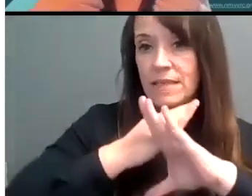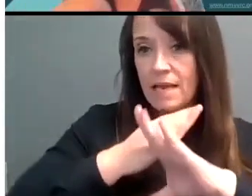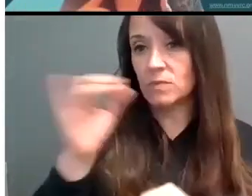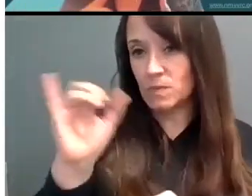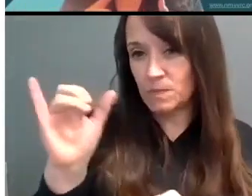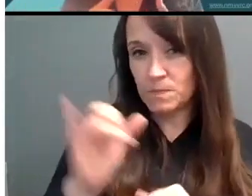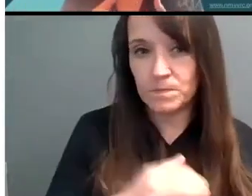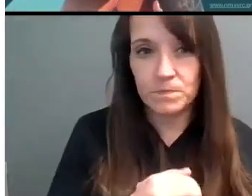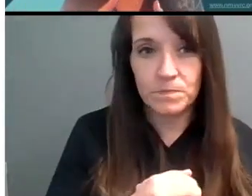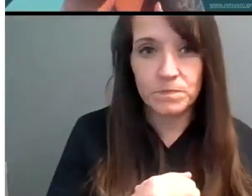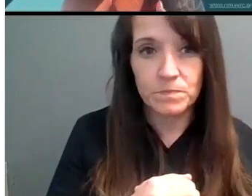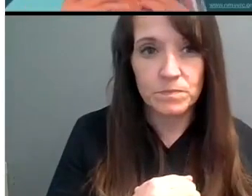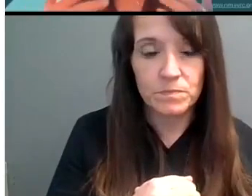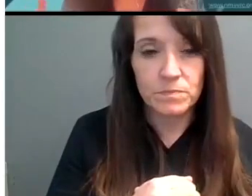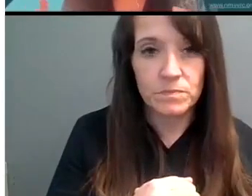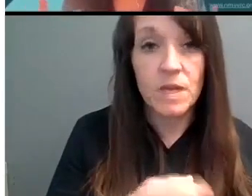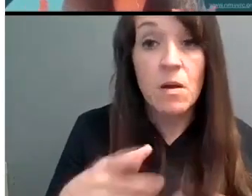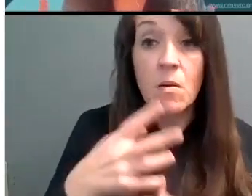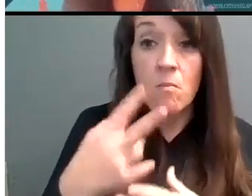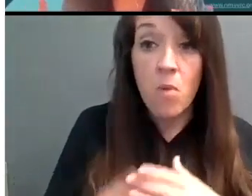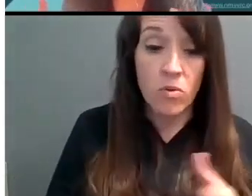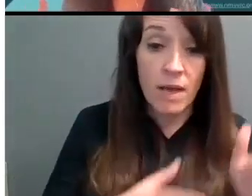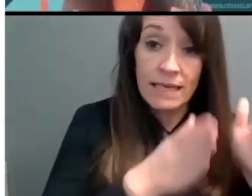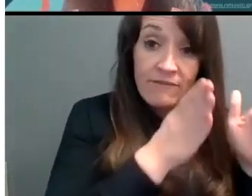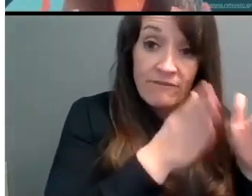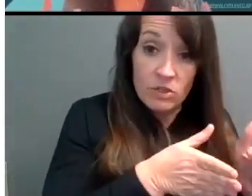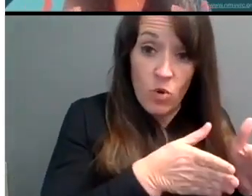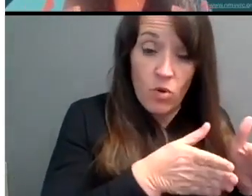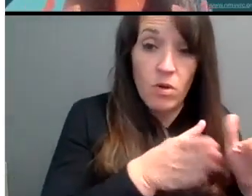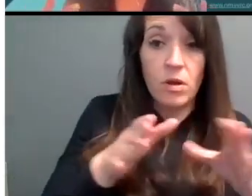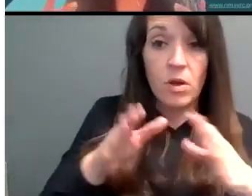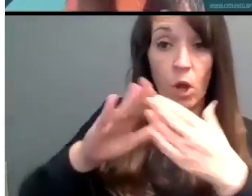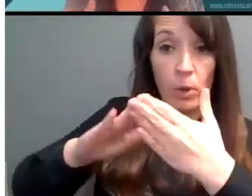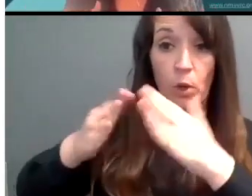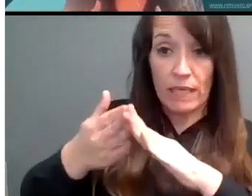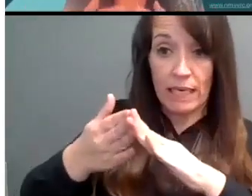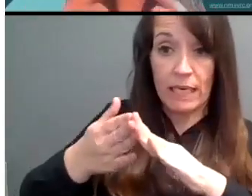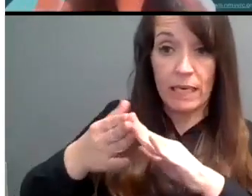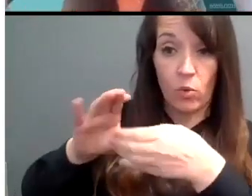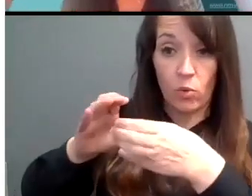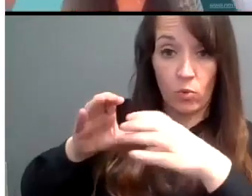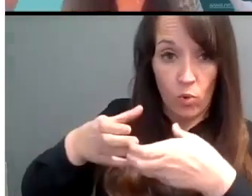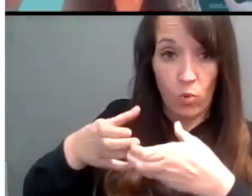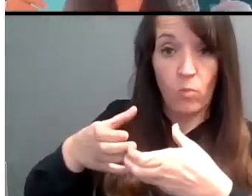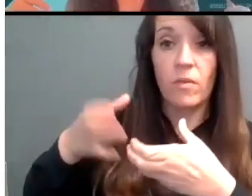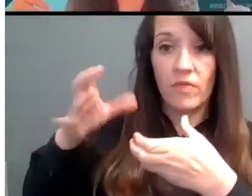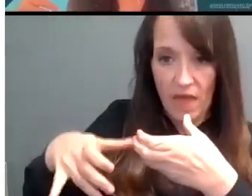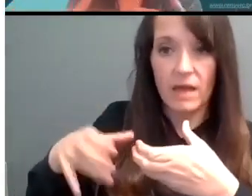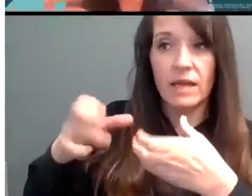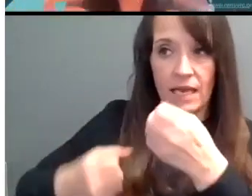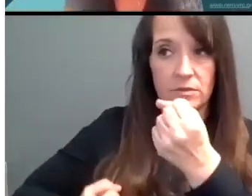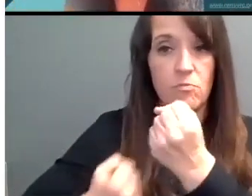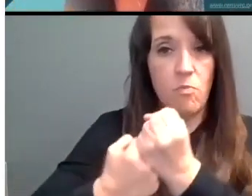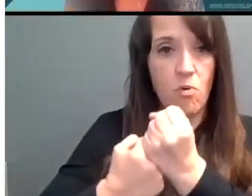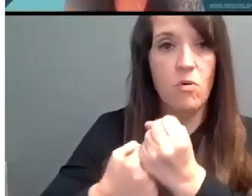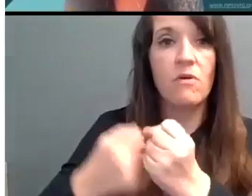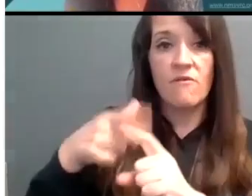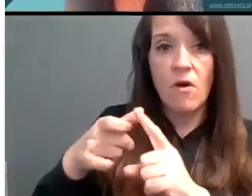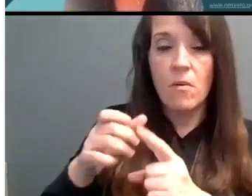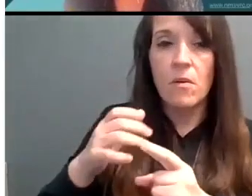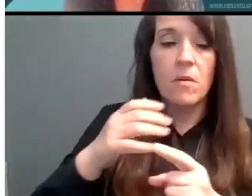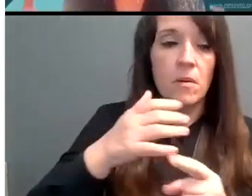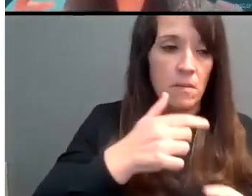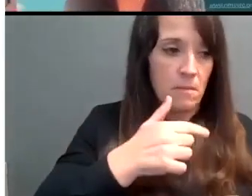That is an individual, and then as a community, also very protective factors such as social support. So support we get from our